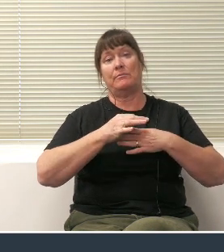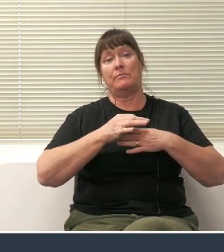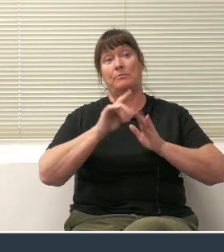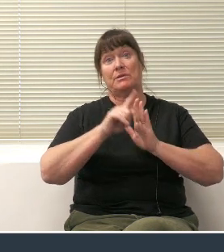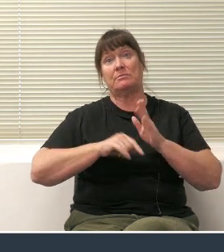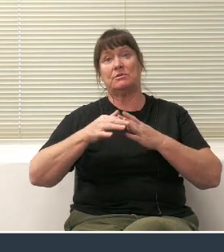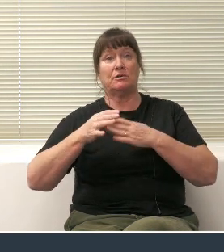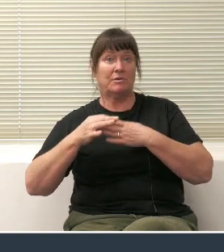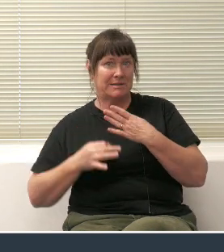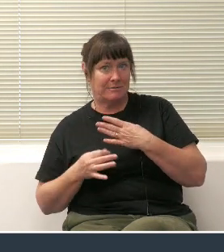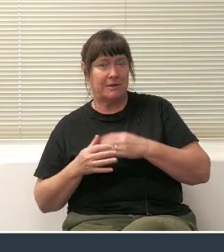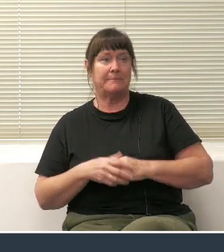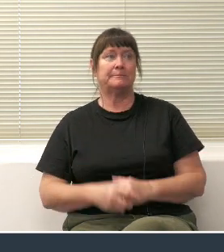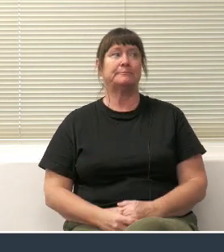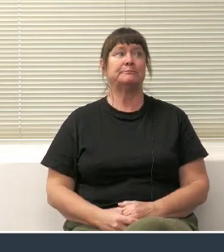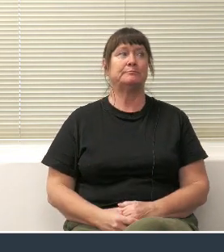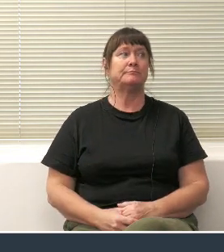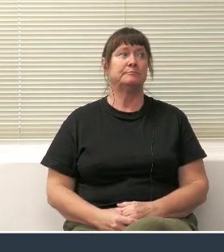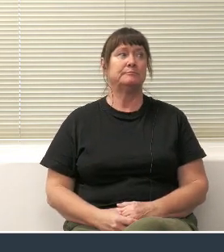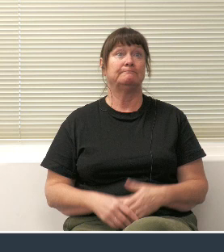resilience fund.